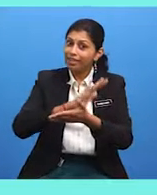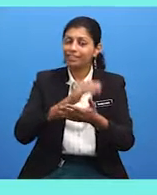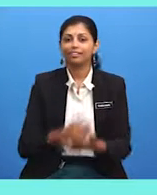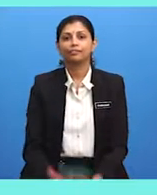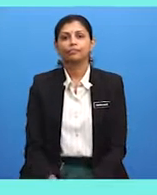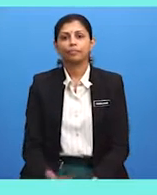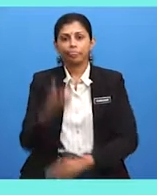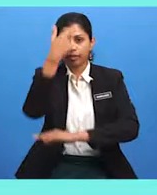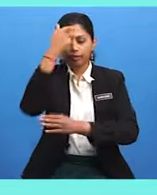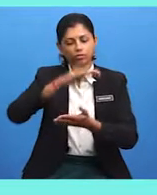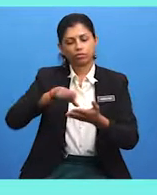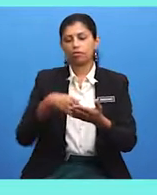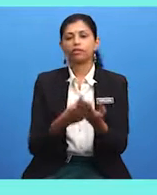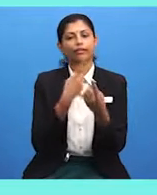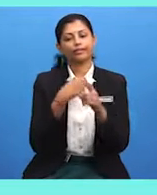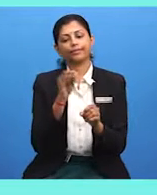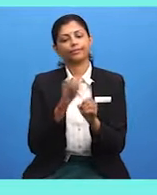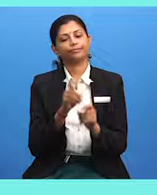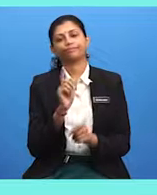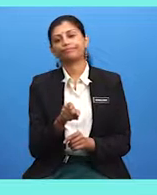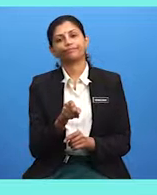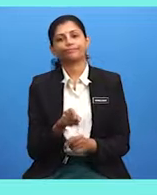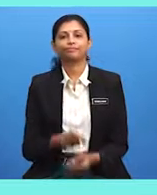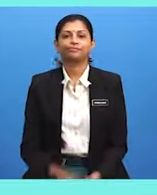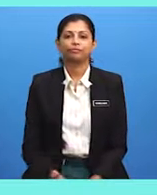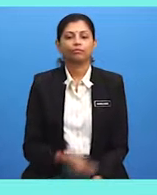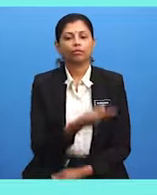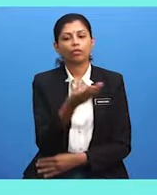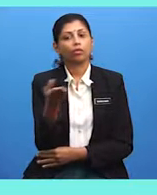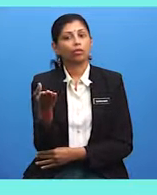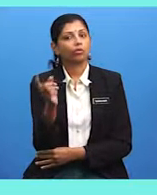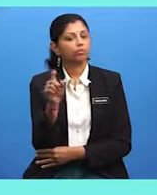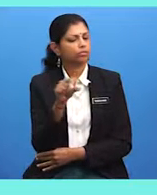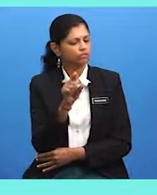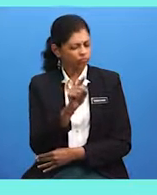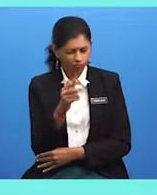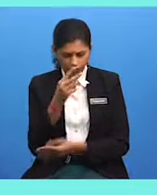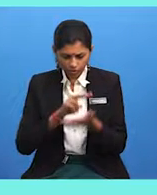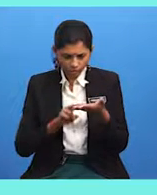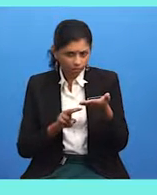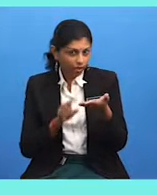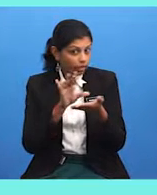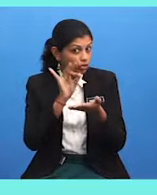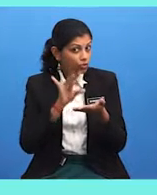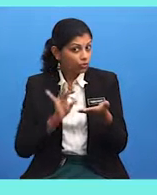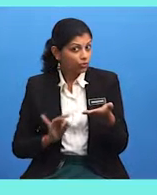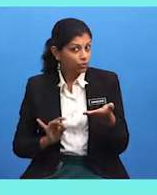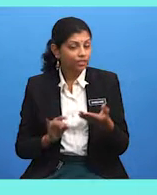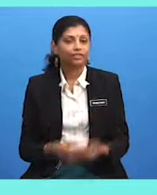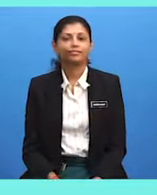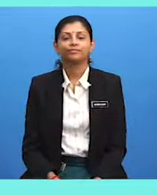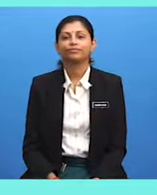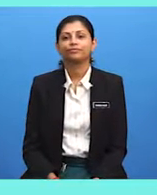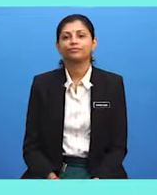because all the answers are there. You just need to choose the best option.